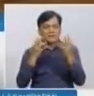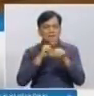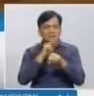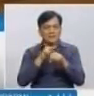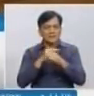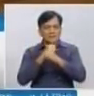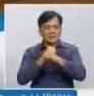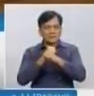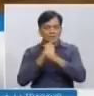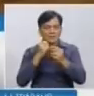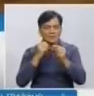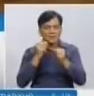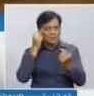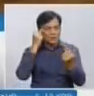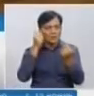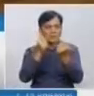security goals